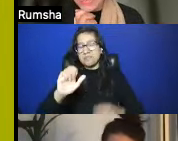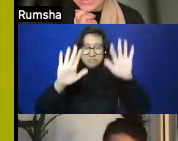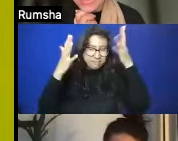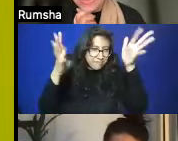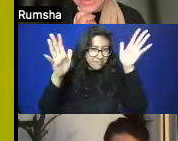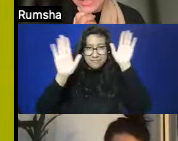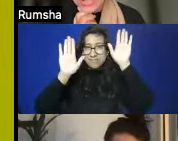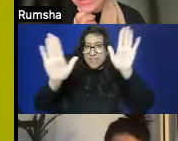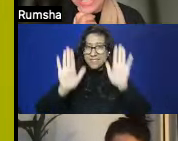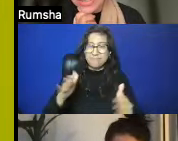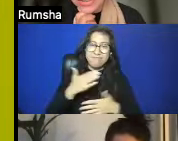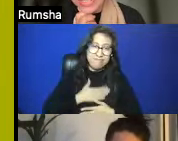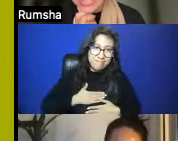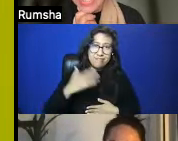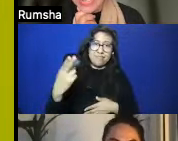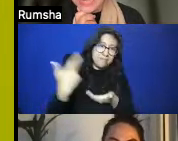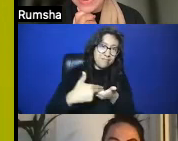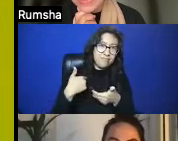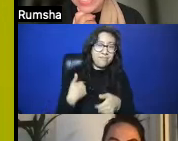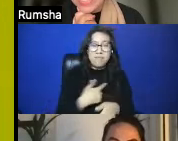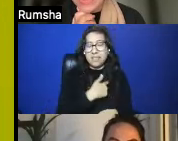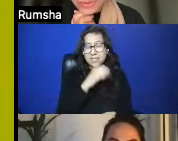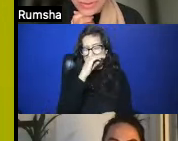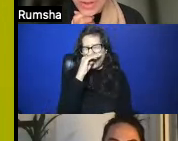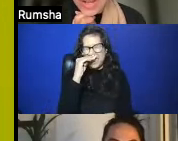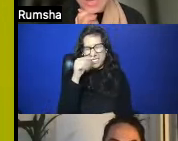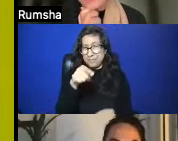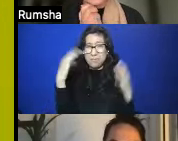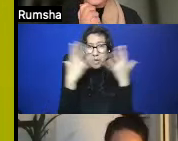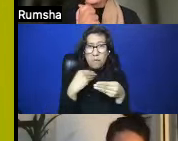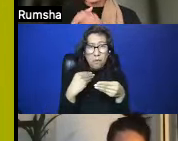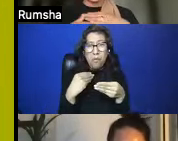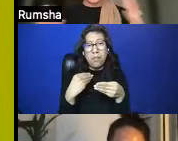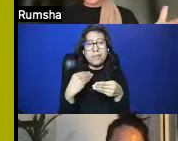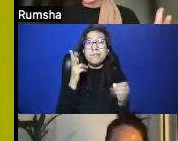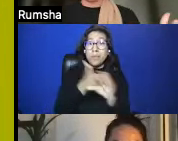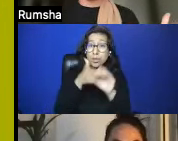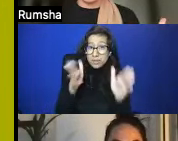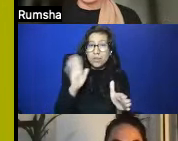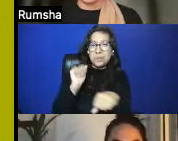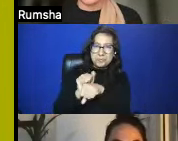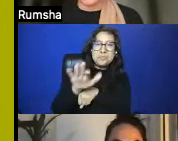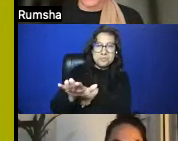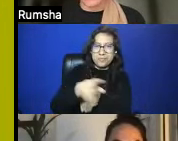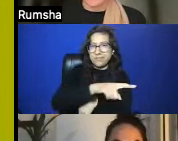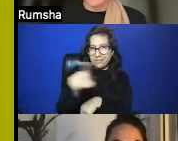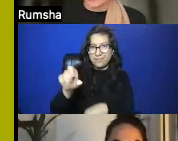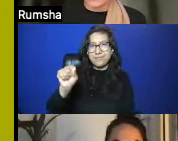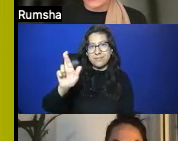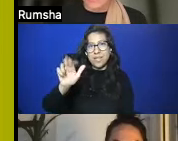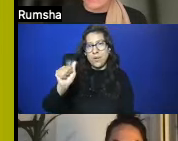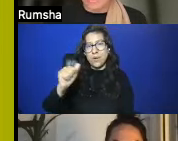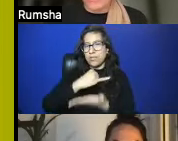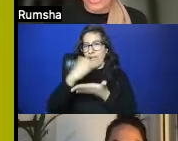much. It's always a pleasure having you. This is beautiful. Participants, you will receive Sarah's art in our